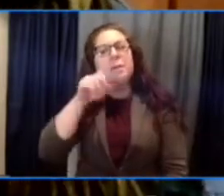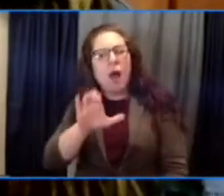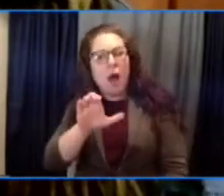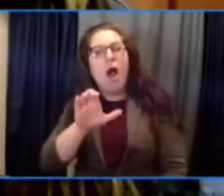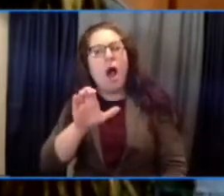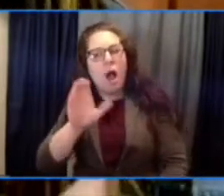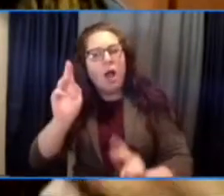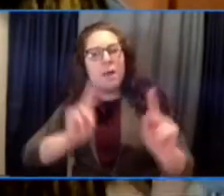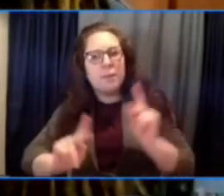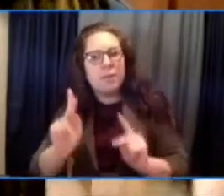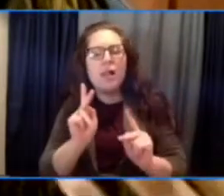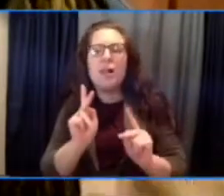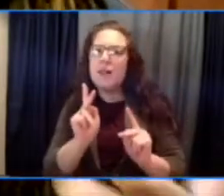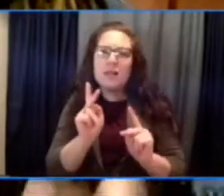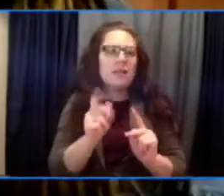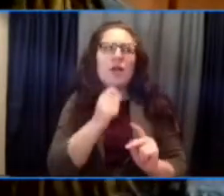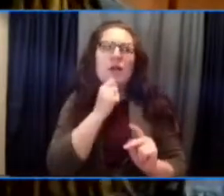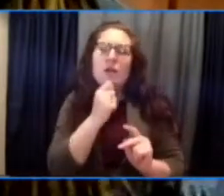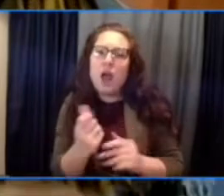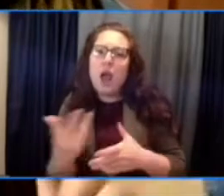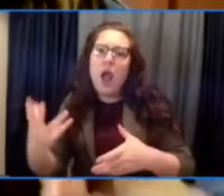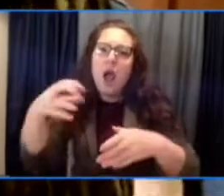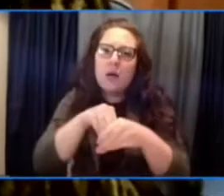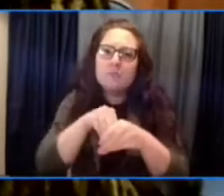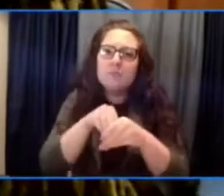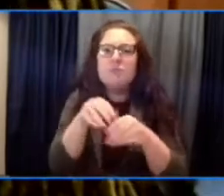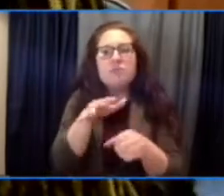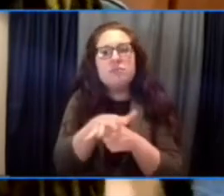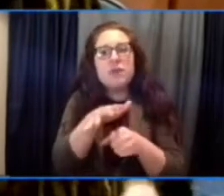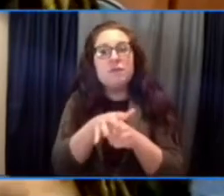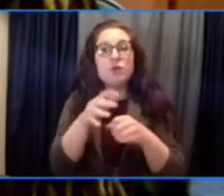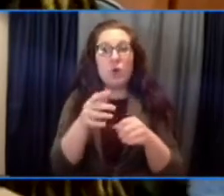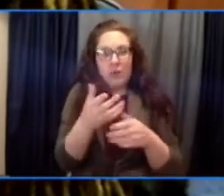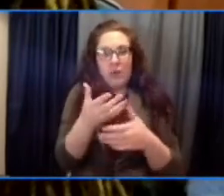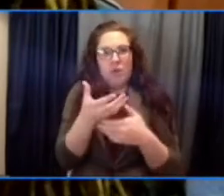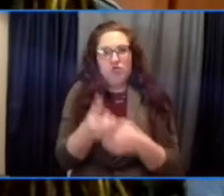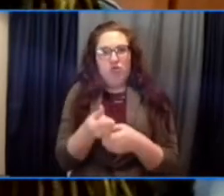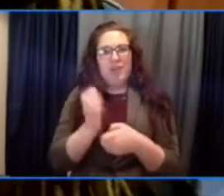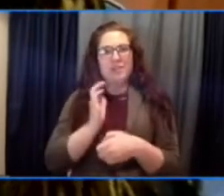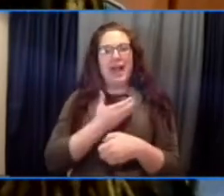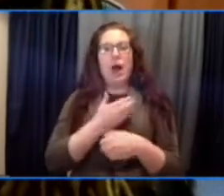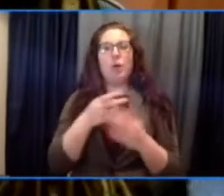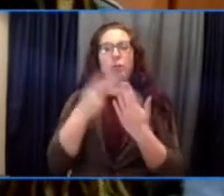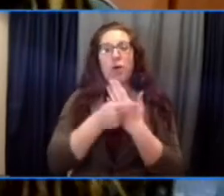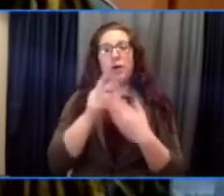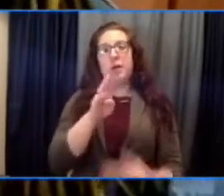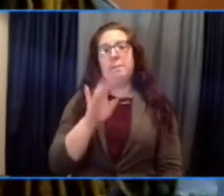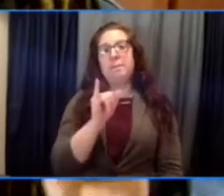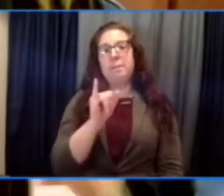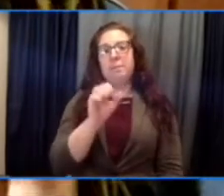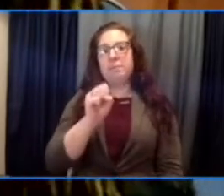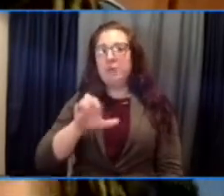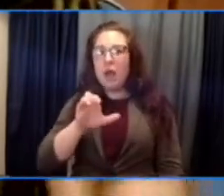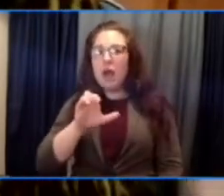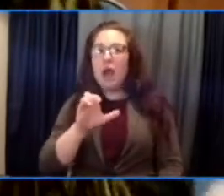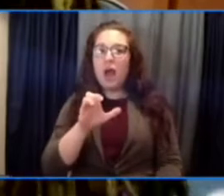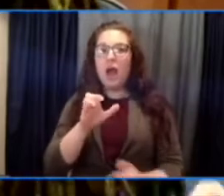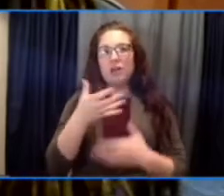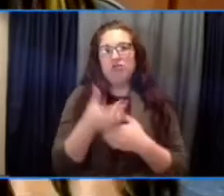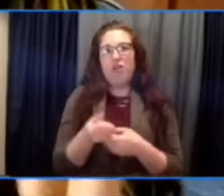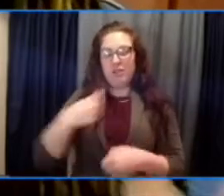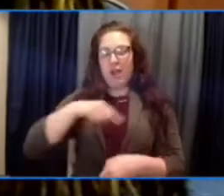and young folks, that they trust ballot measures to make the impact that can happen in our communities more than candidates. And what I love more